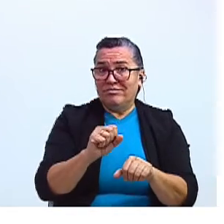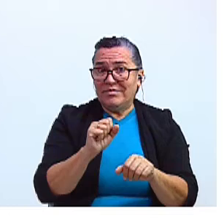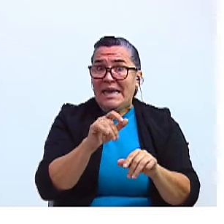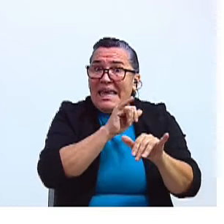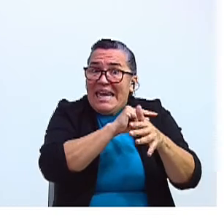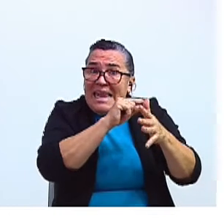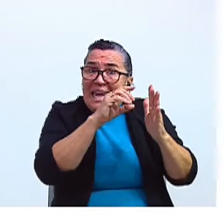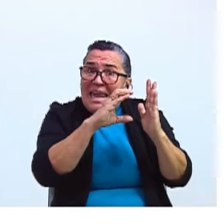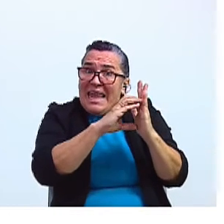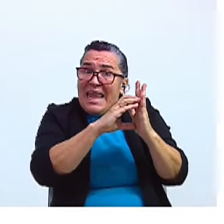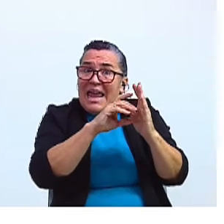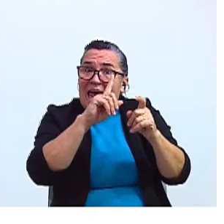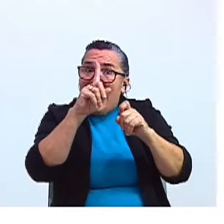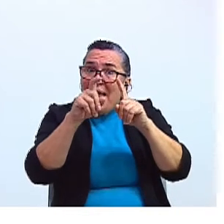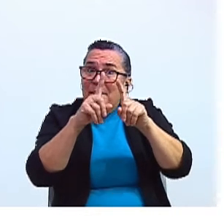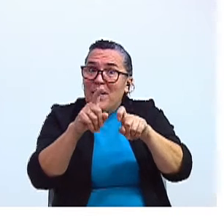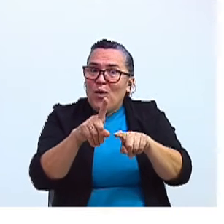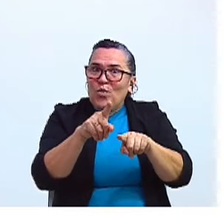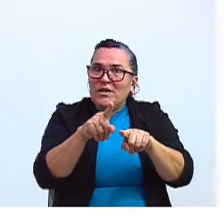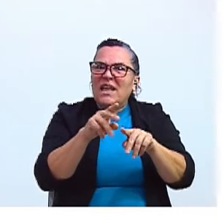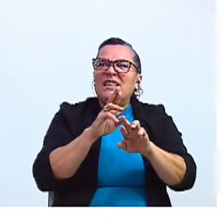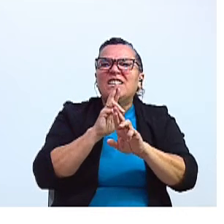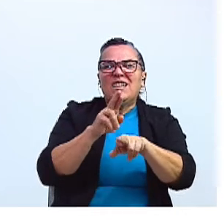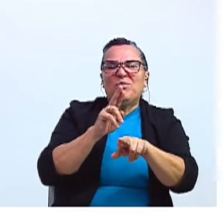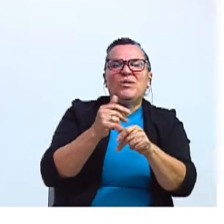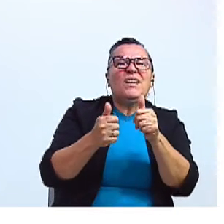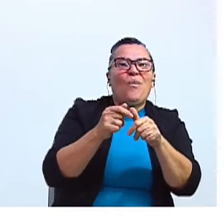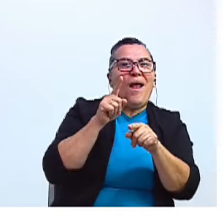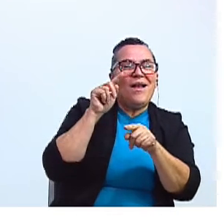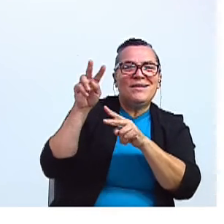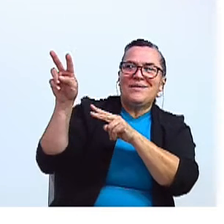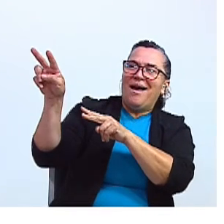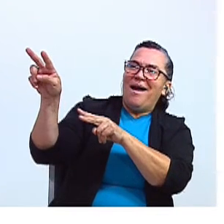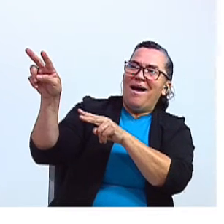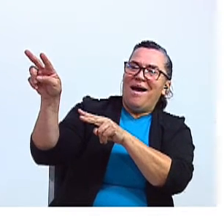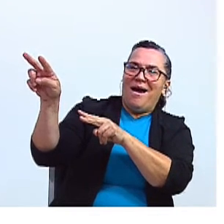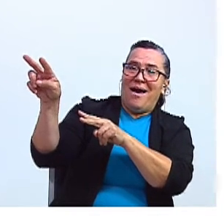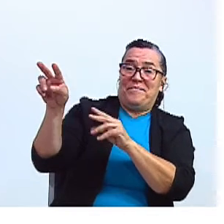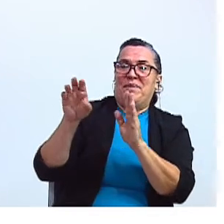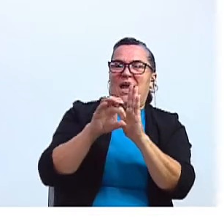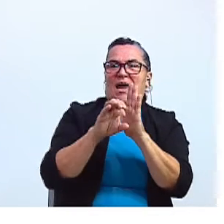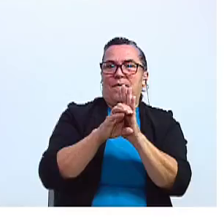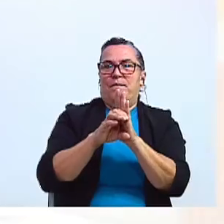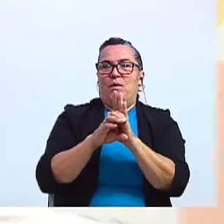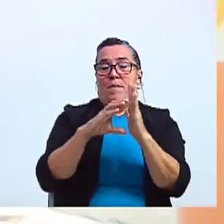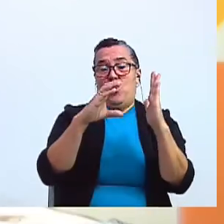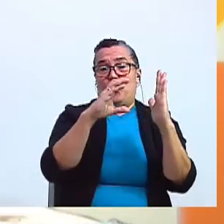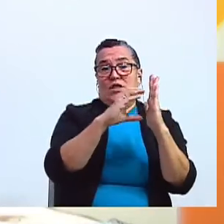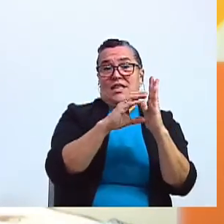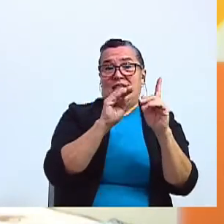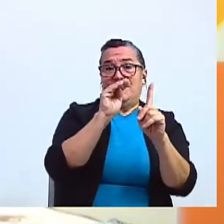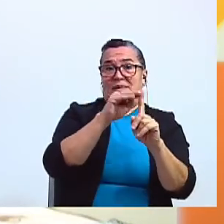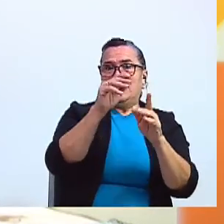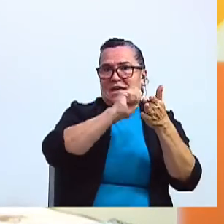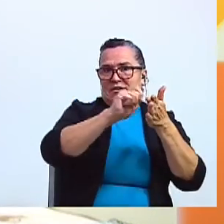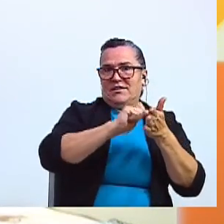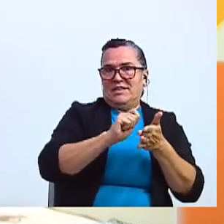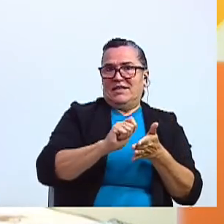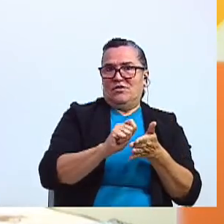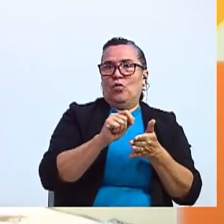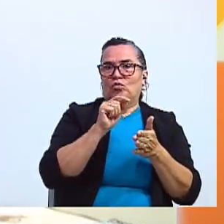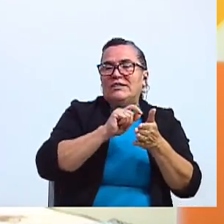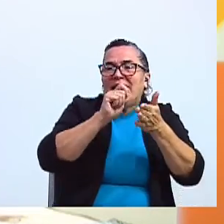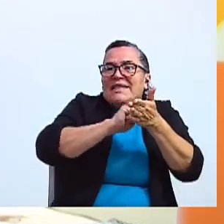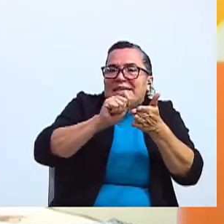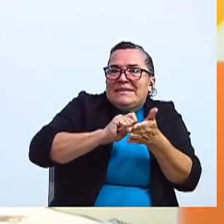are the questions you are going to answer, okay? For doing a text message, you're writing a text message. You're